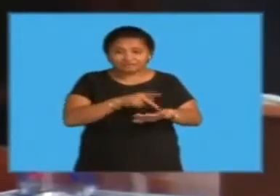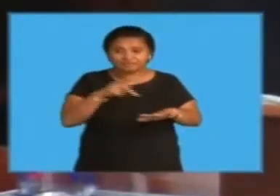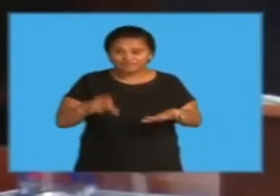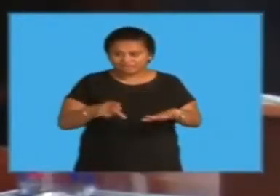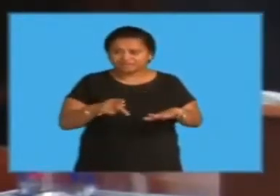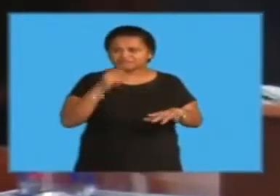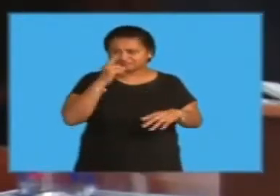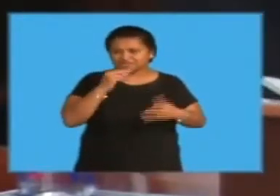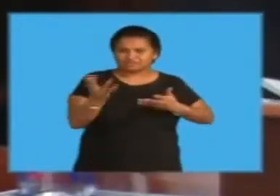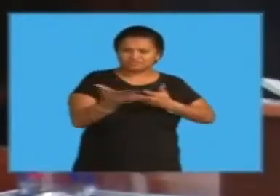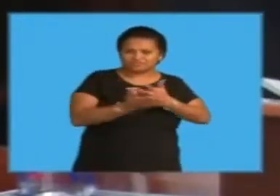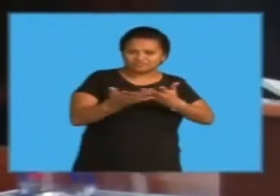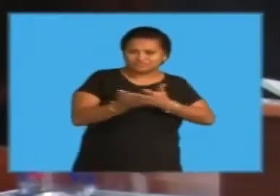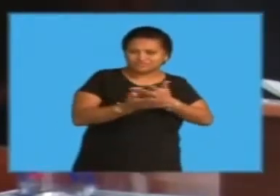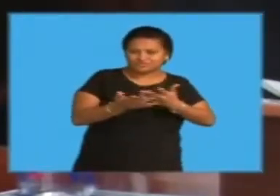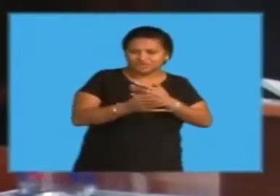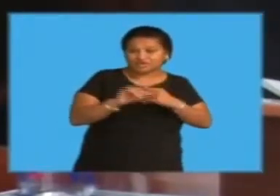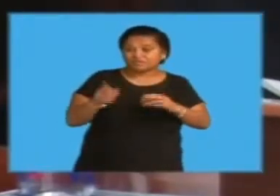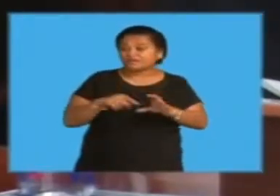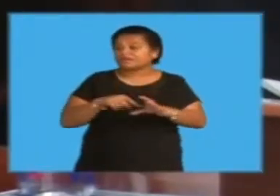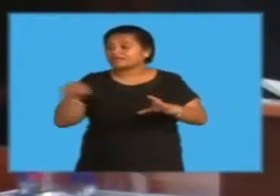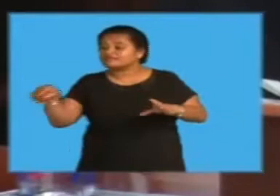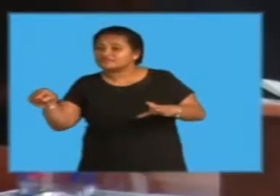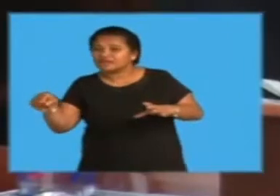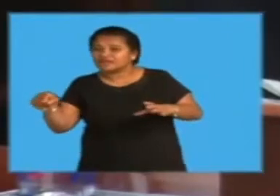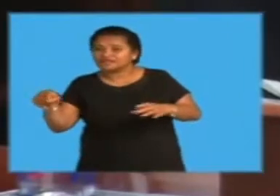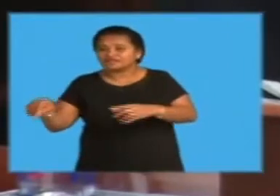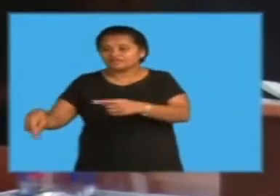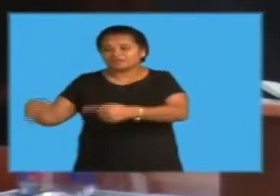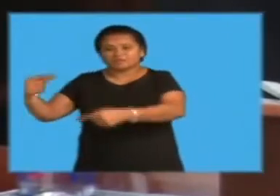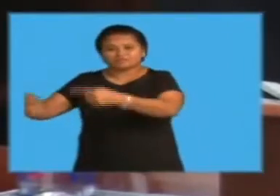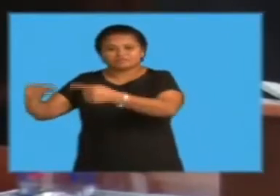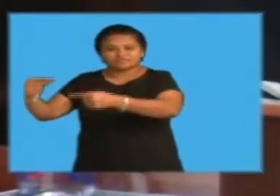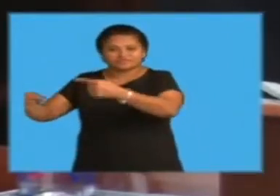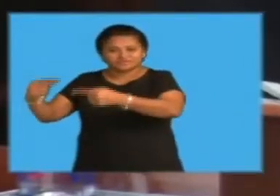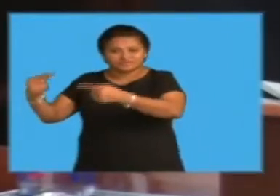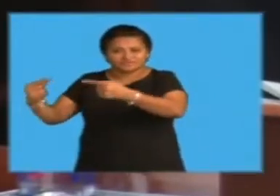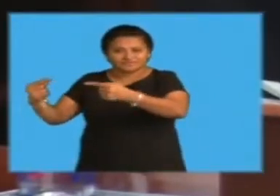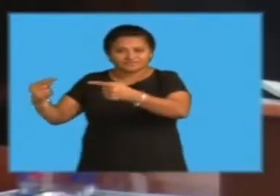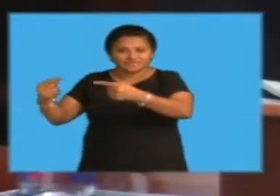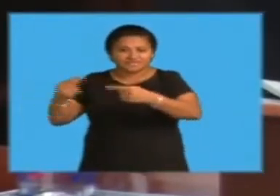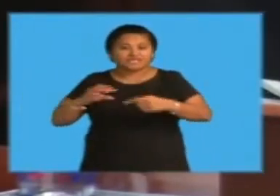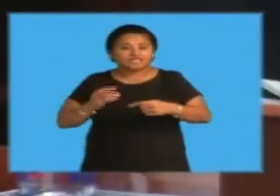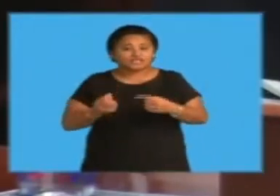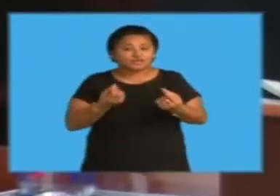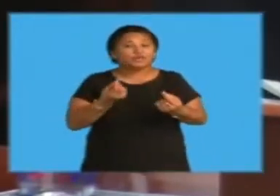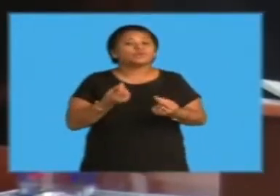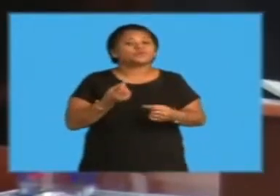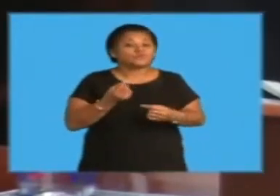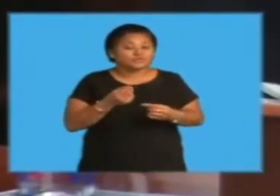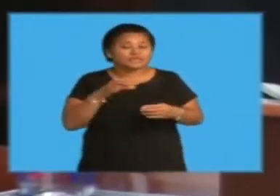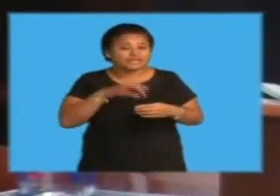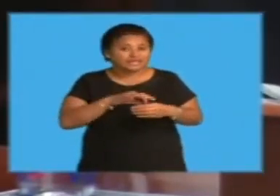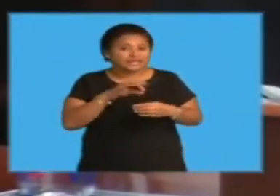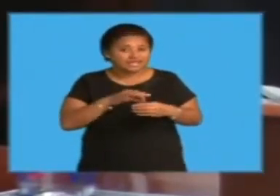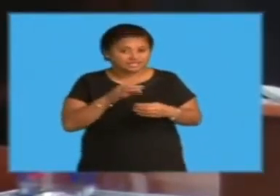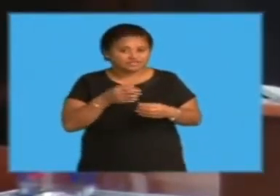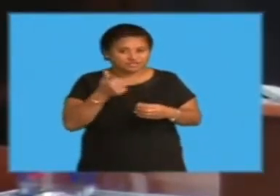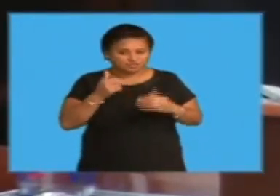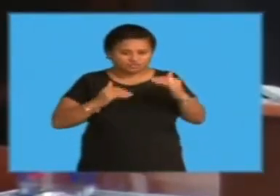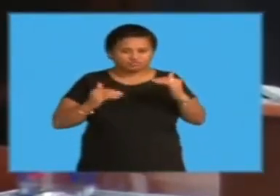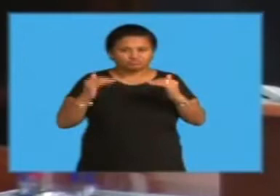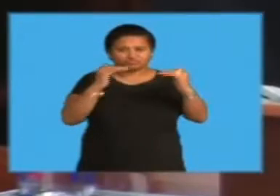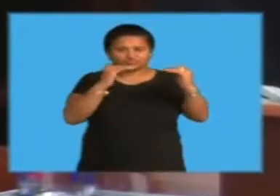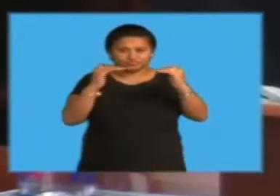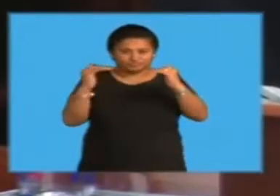Our 2014 elections were well run and eminently credible by international standards. Our Electoral Commission is busy